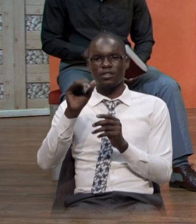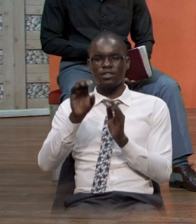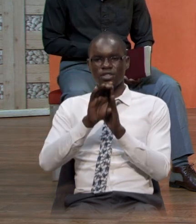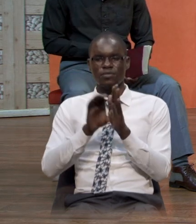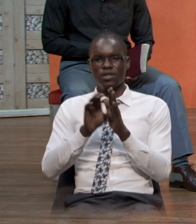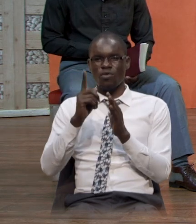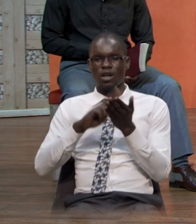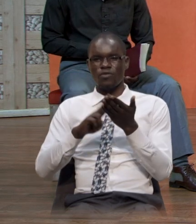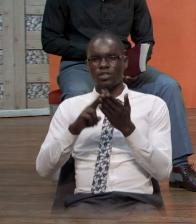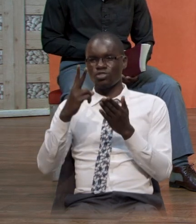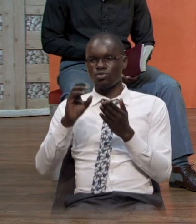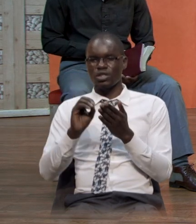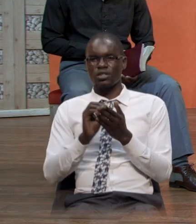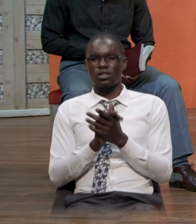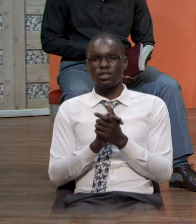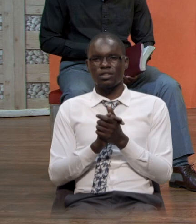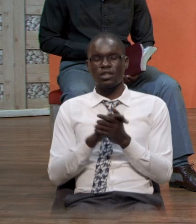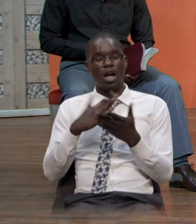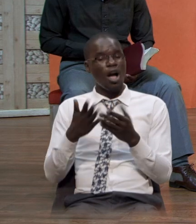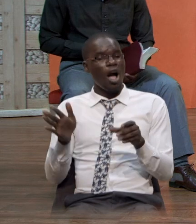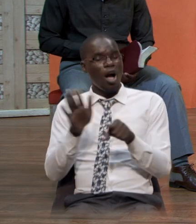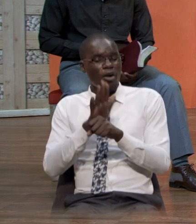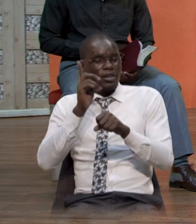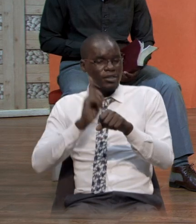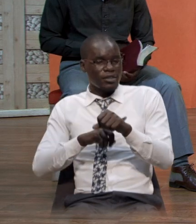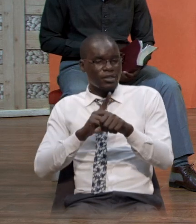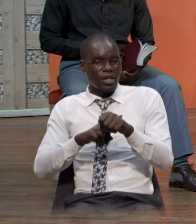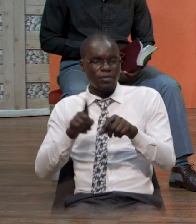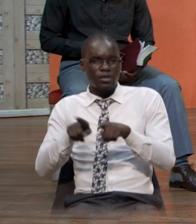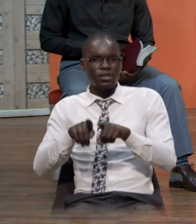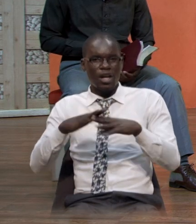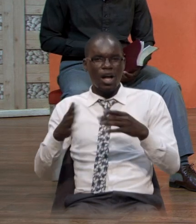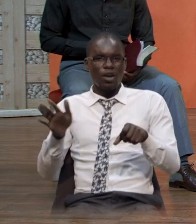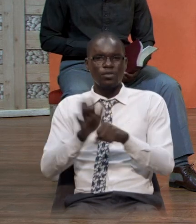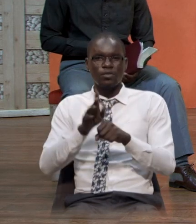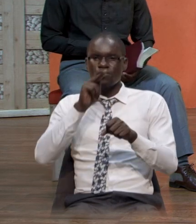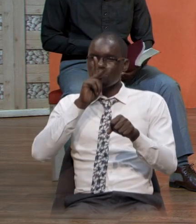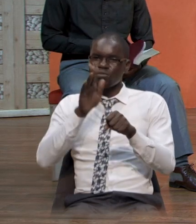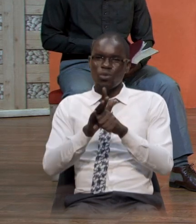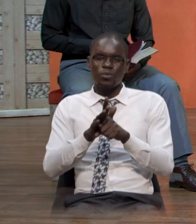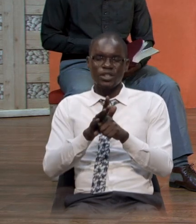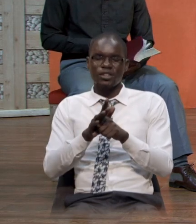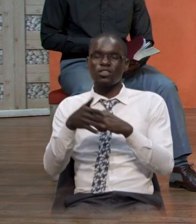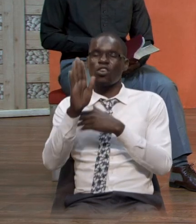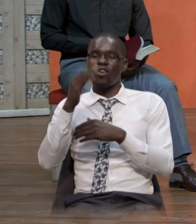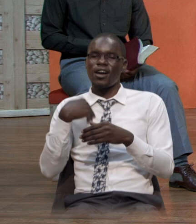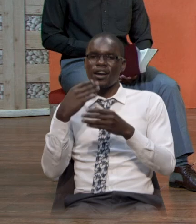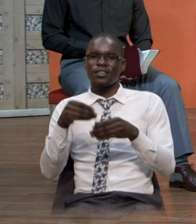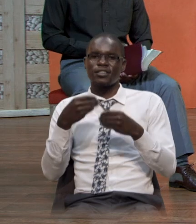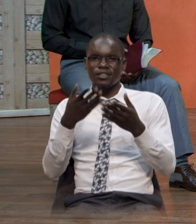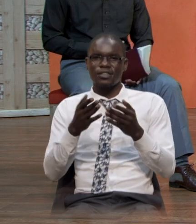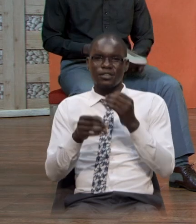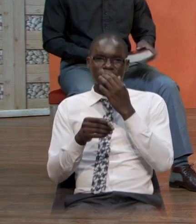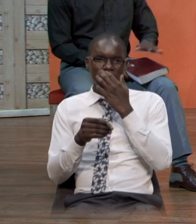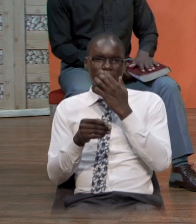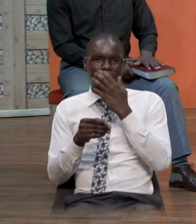no matter how many times, how many promises God has made. Stop stealing. I ask you to